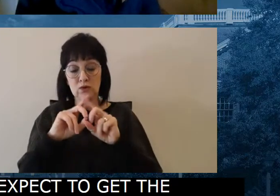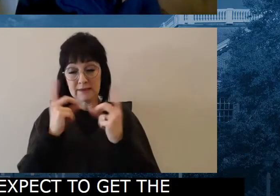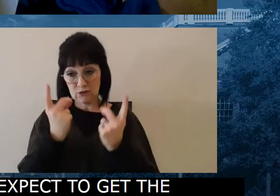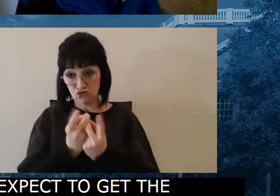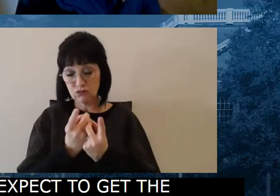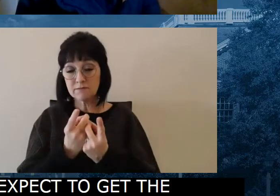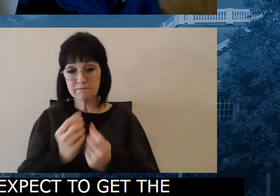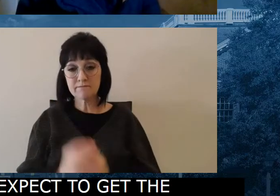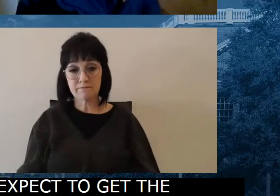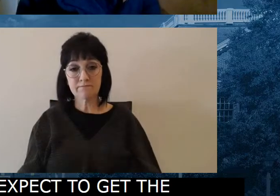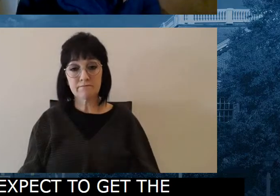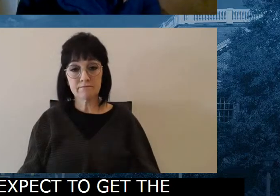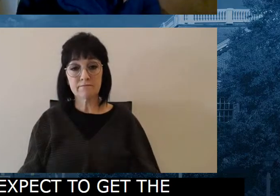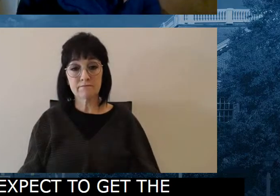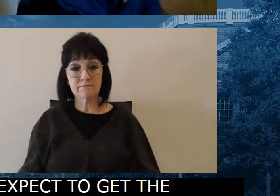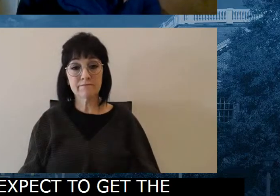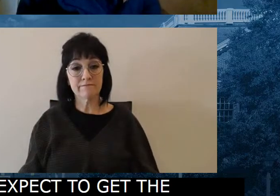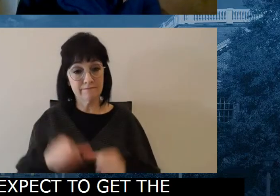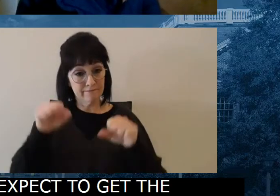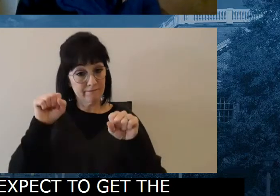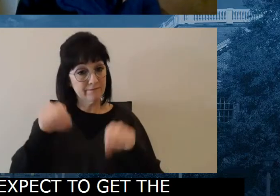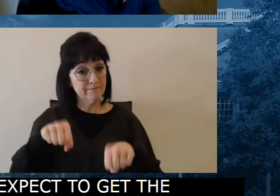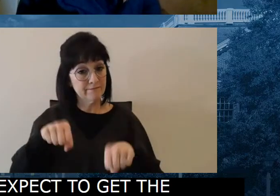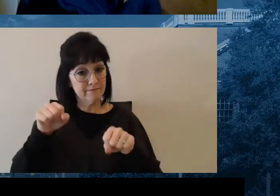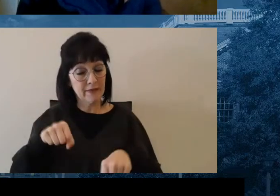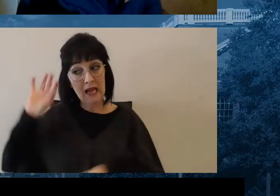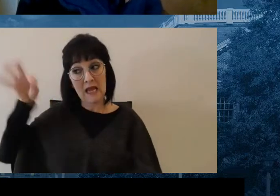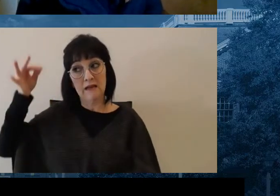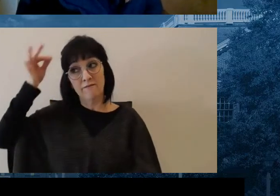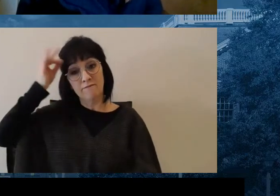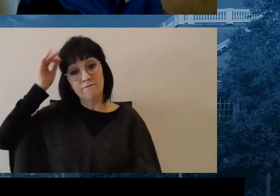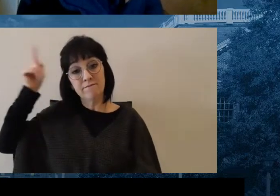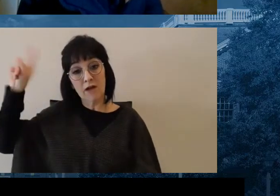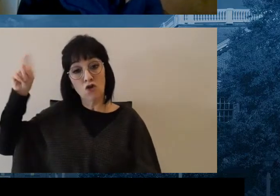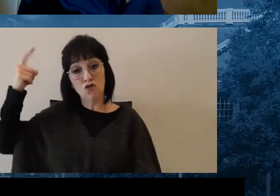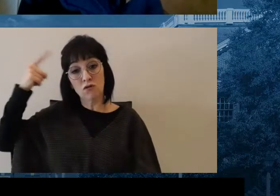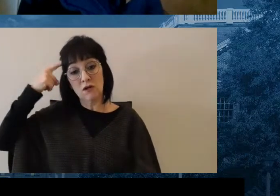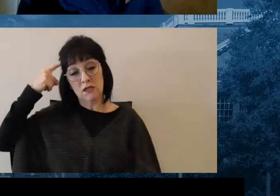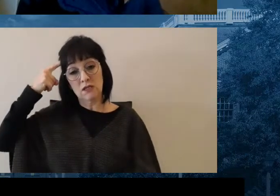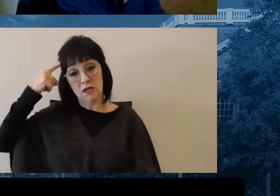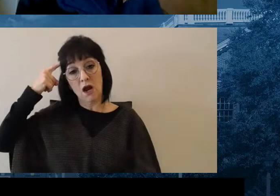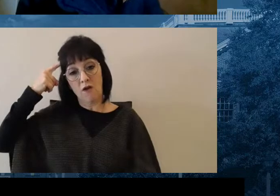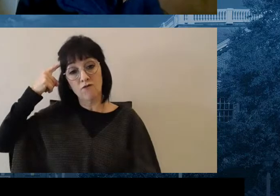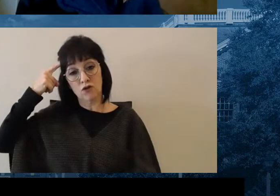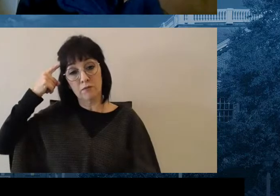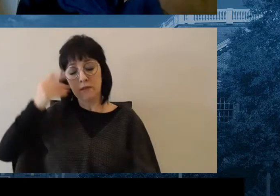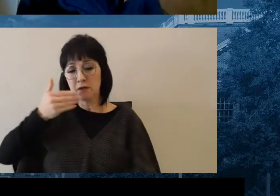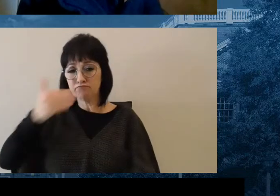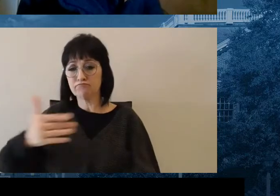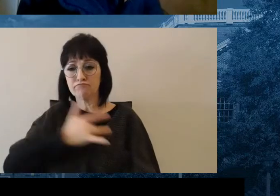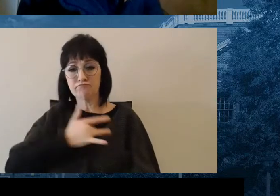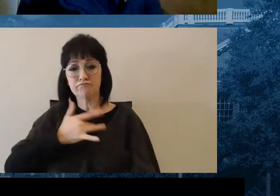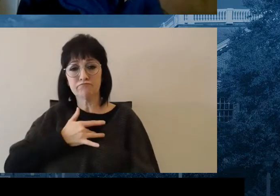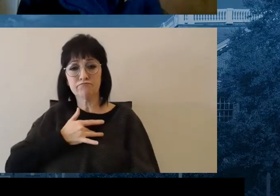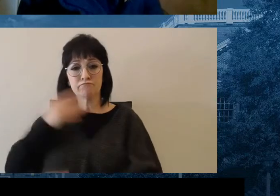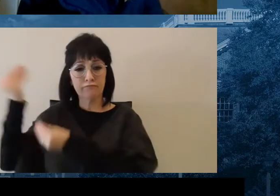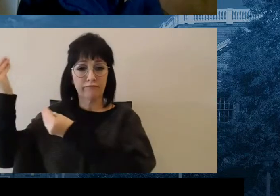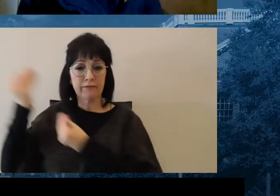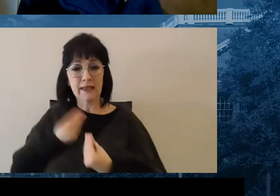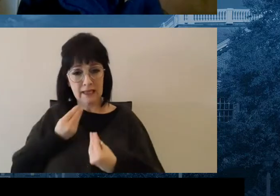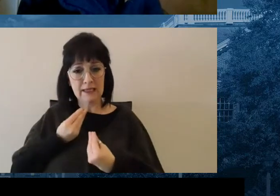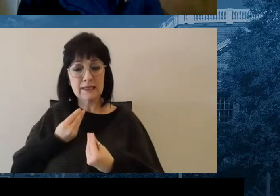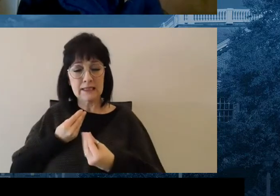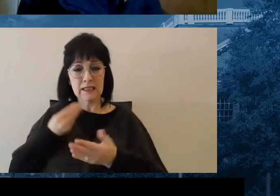some amazing amounts of money from the federal government. Most of that money, all except 10%, immediately goes out to districts,